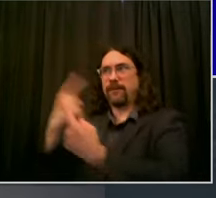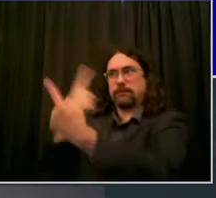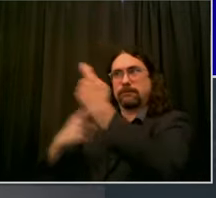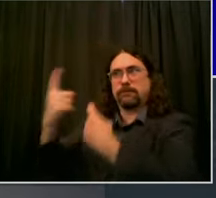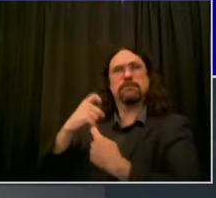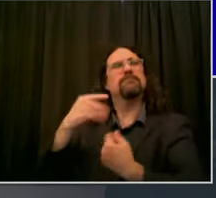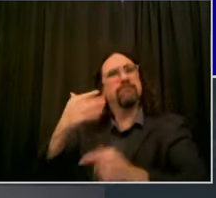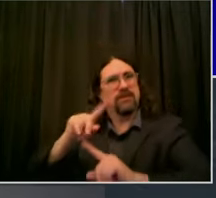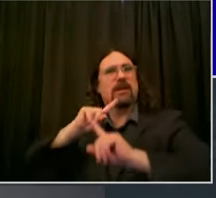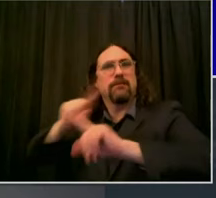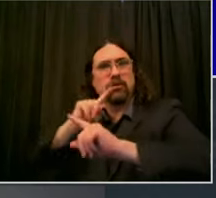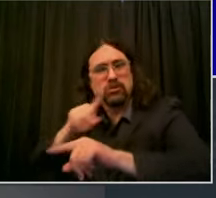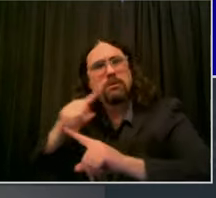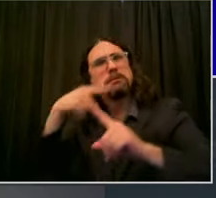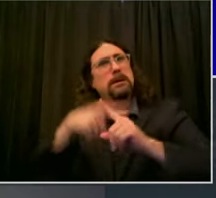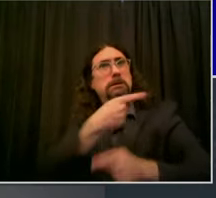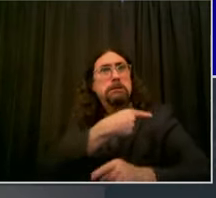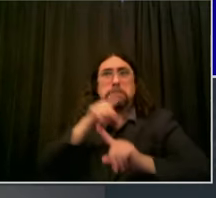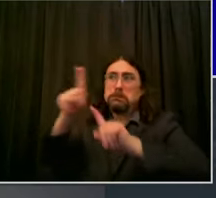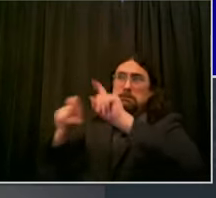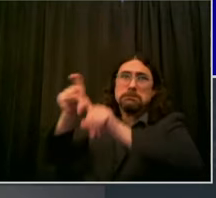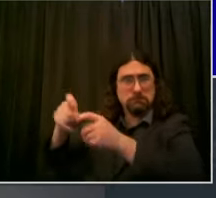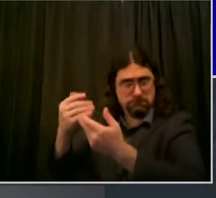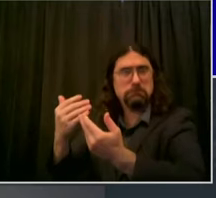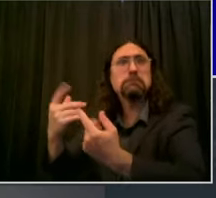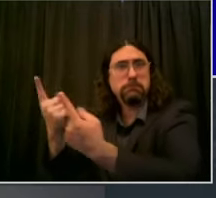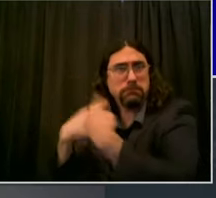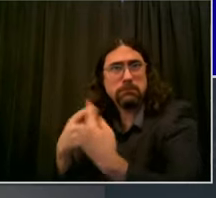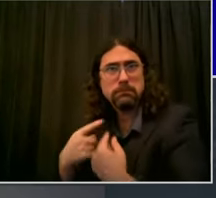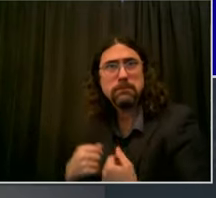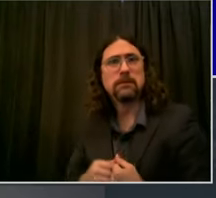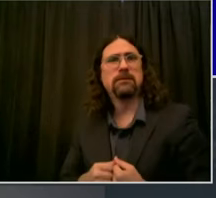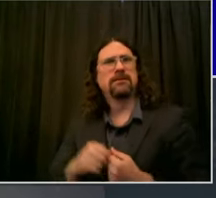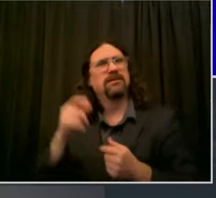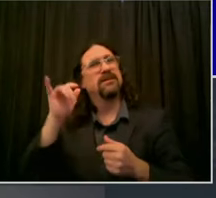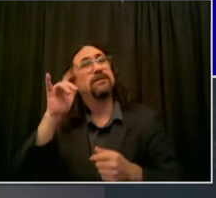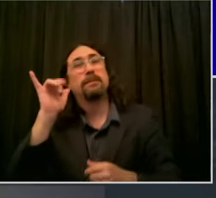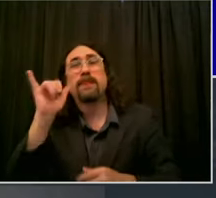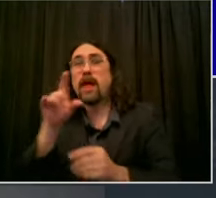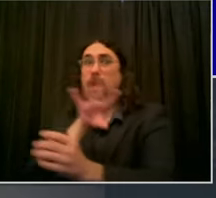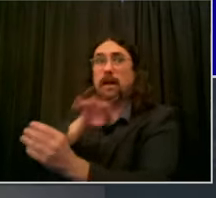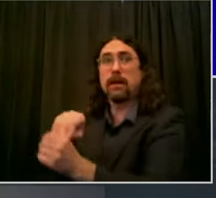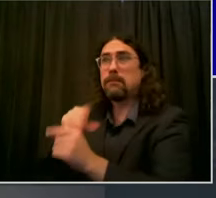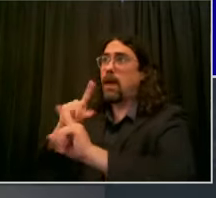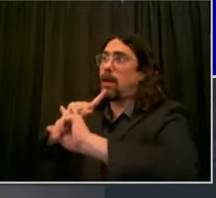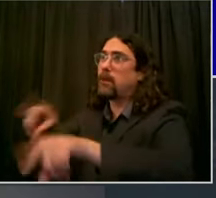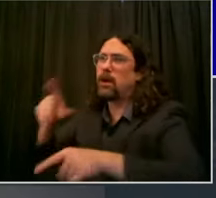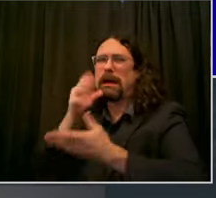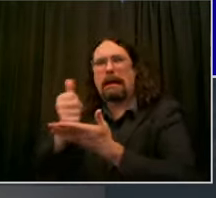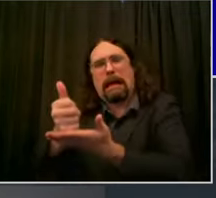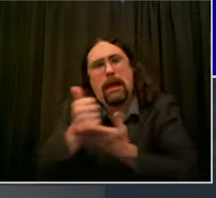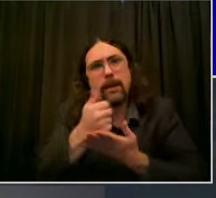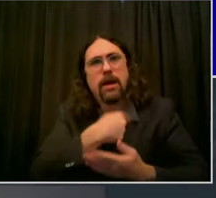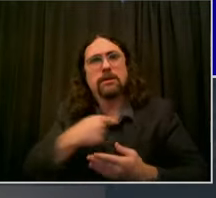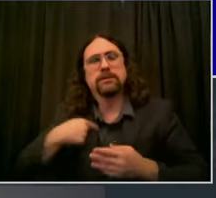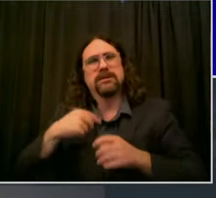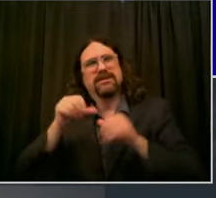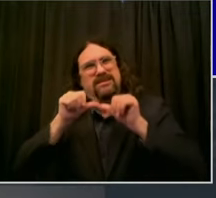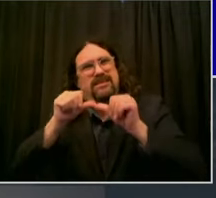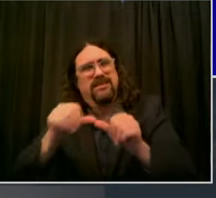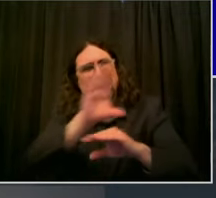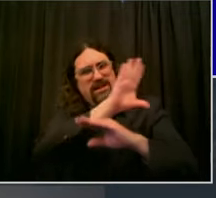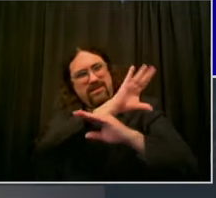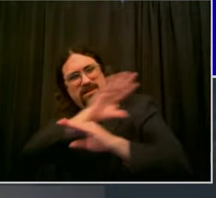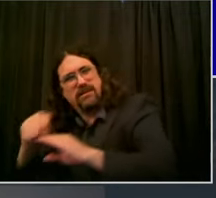to go. If people who need to be safely separated from everyone else, if we do that effectively, then other people won't catch